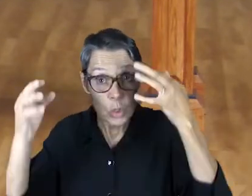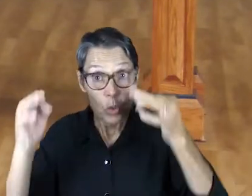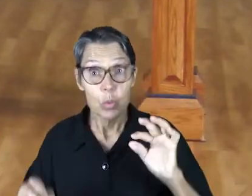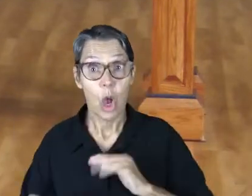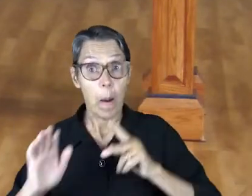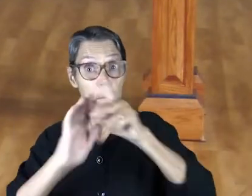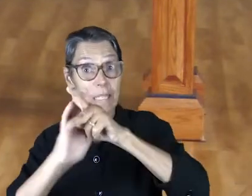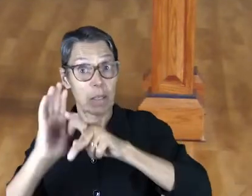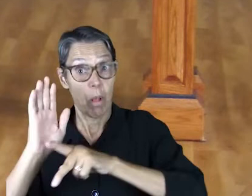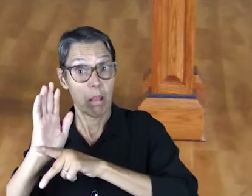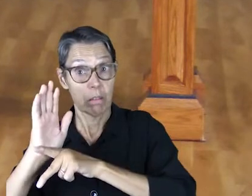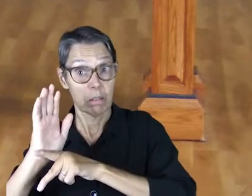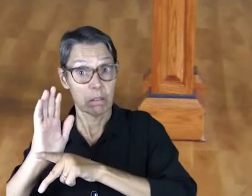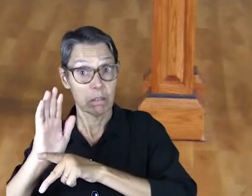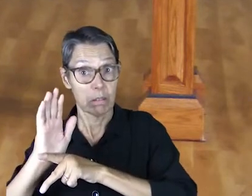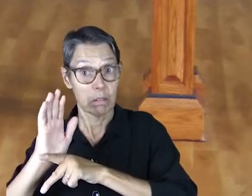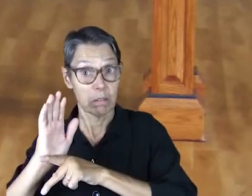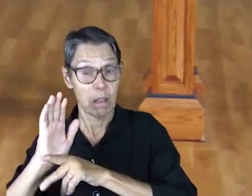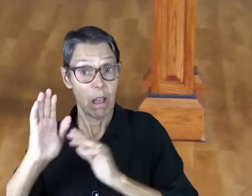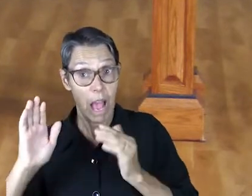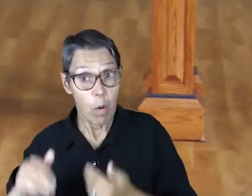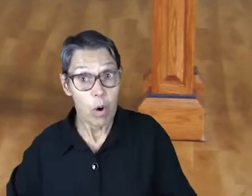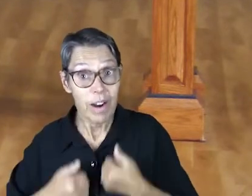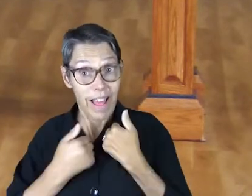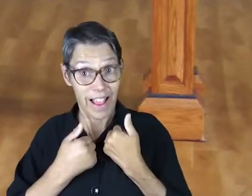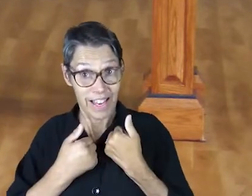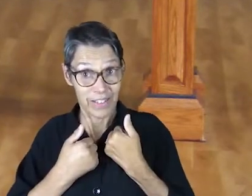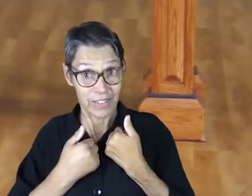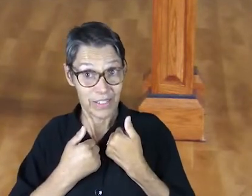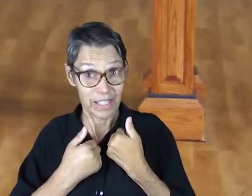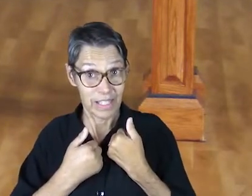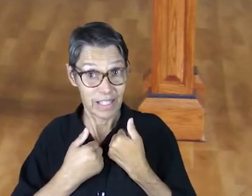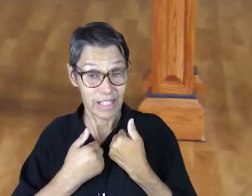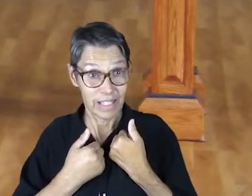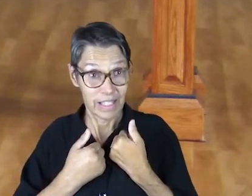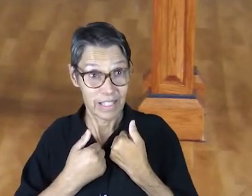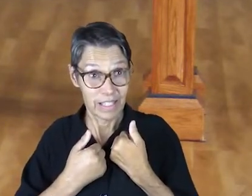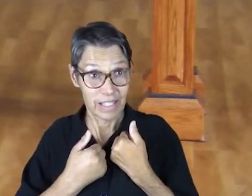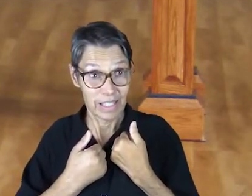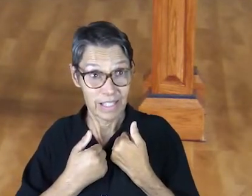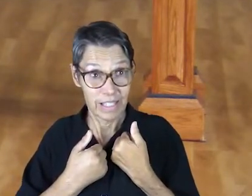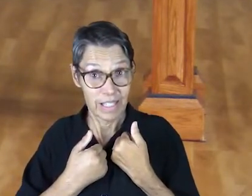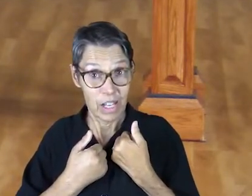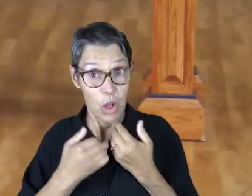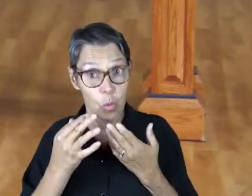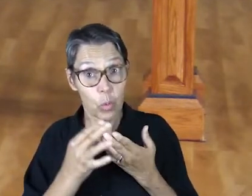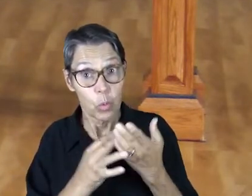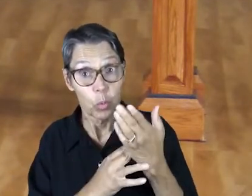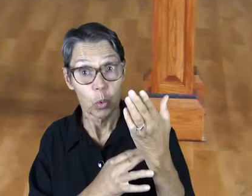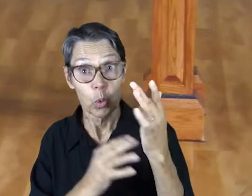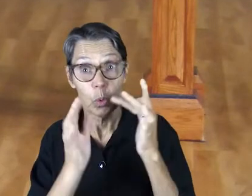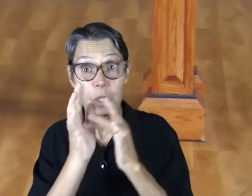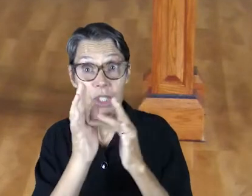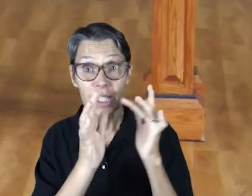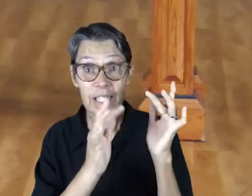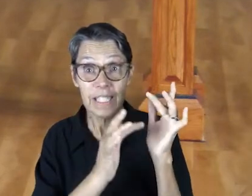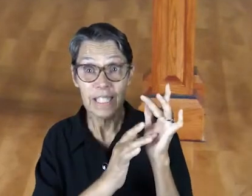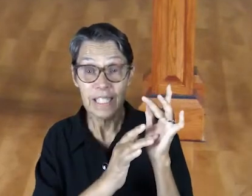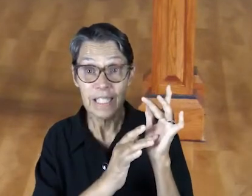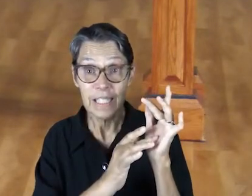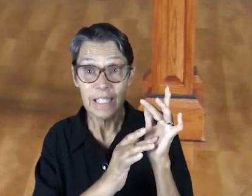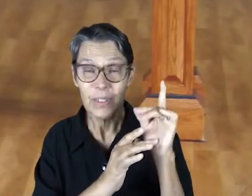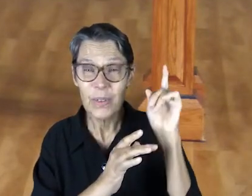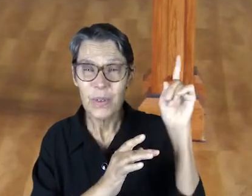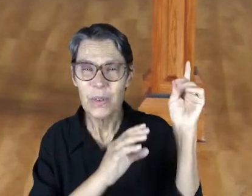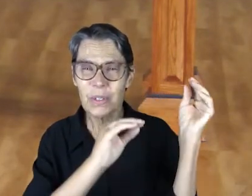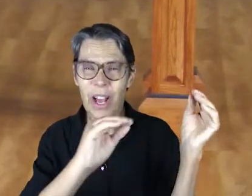lives that are given foundation in the Jesus of the Gospels, who gives us the